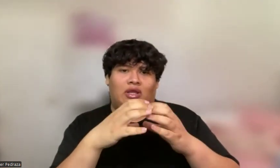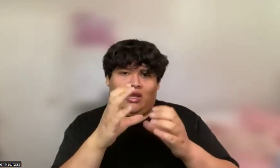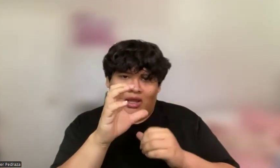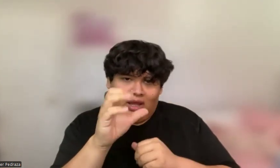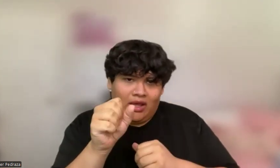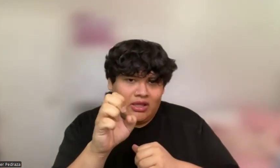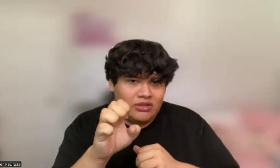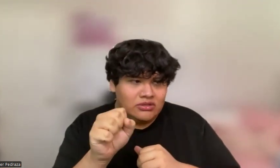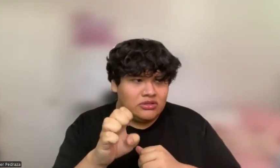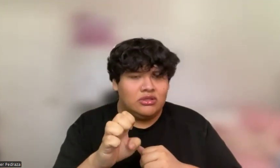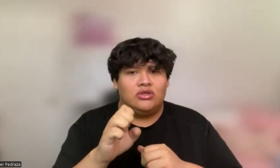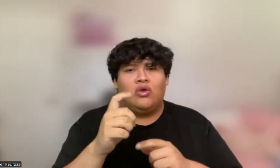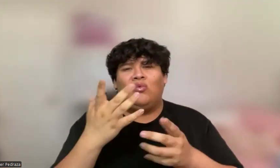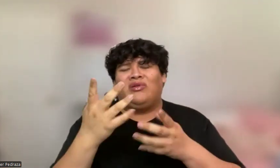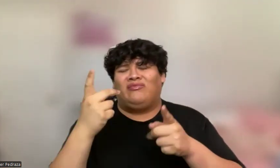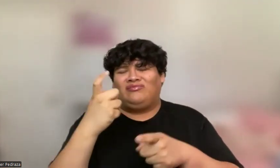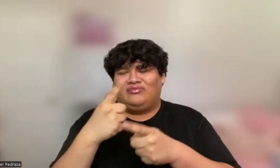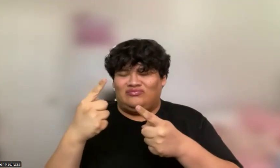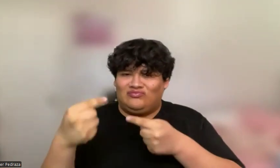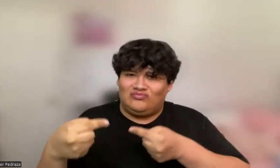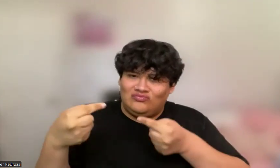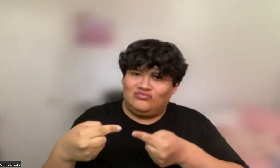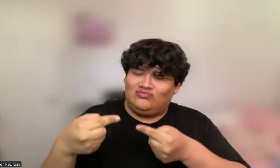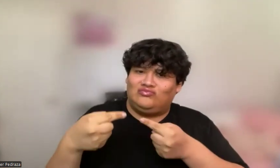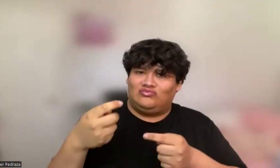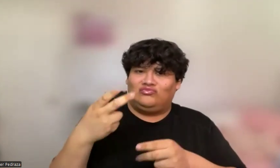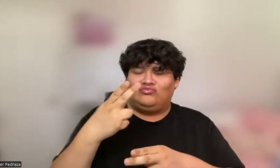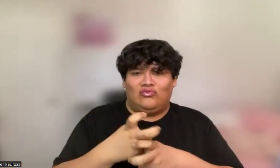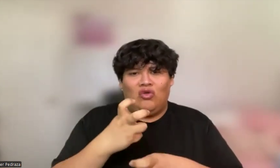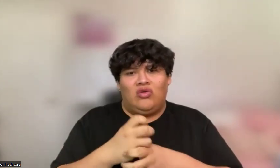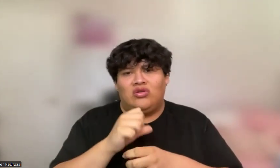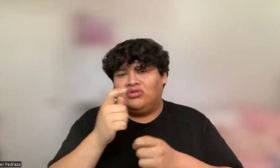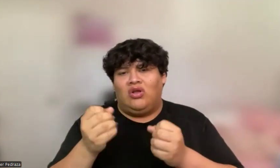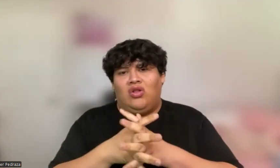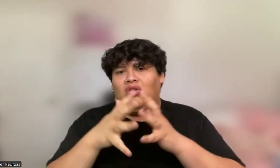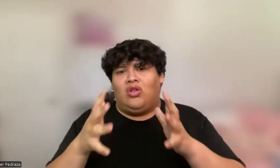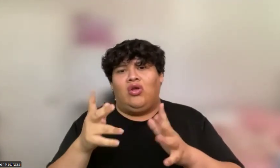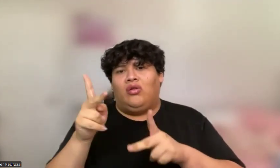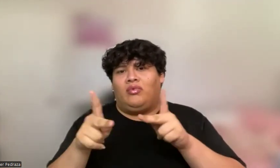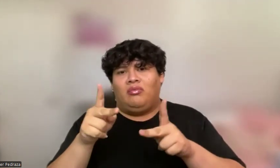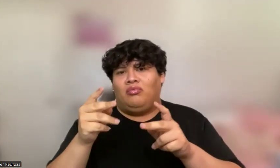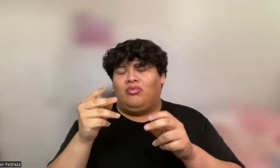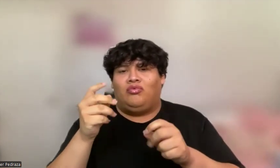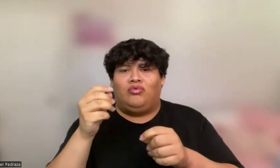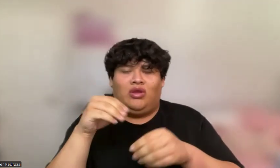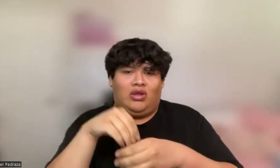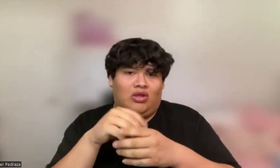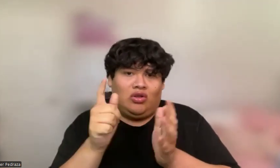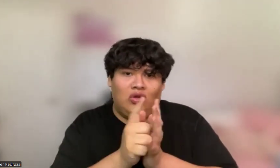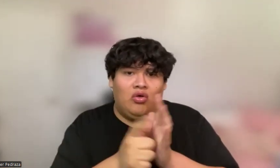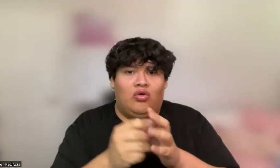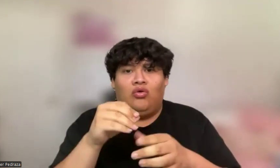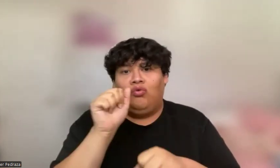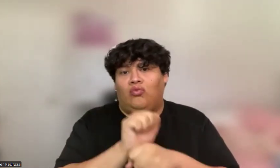work on. One of the barriers is that there are not a lot of attorneys who are actually specialized in